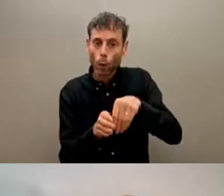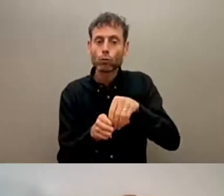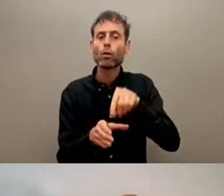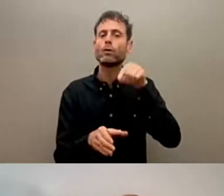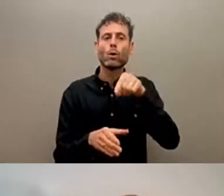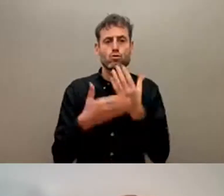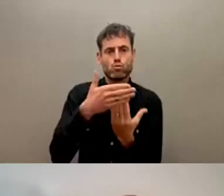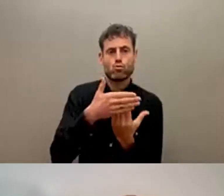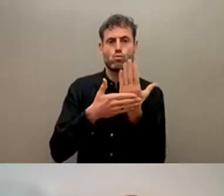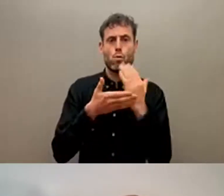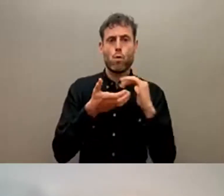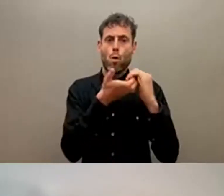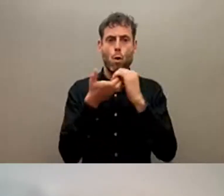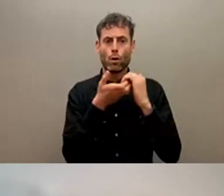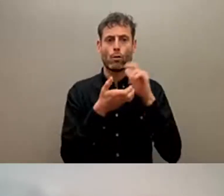Latin America.